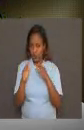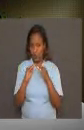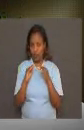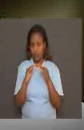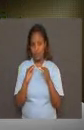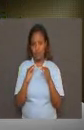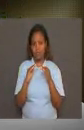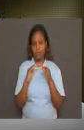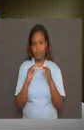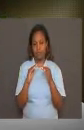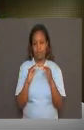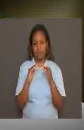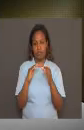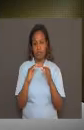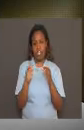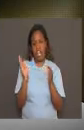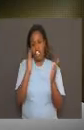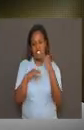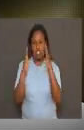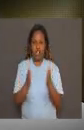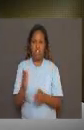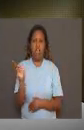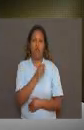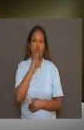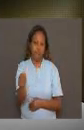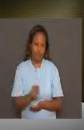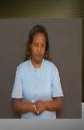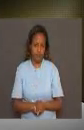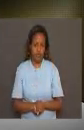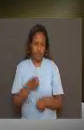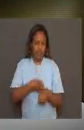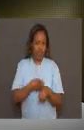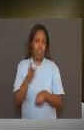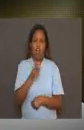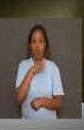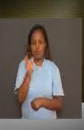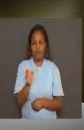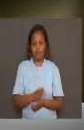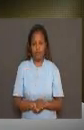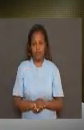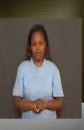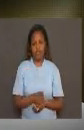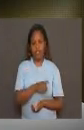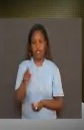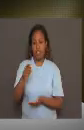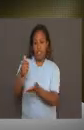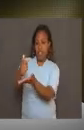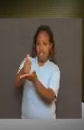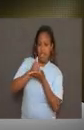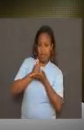not seem so difficult. After you have received